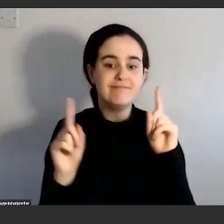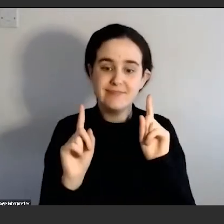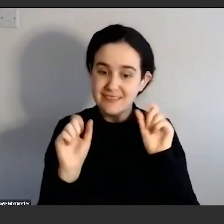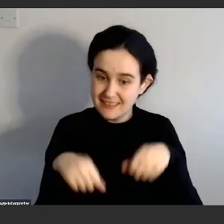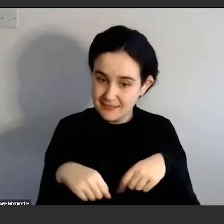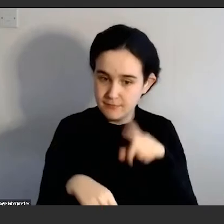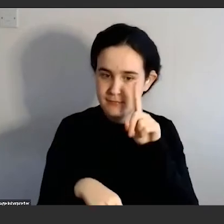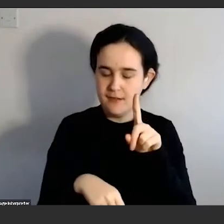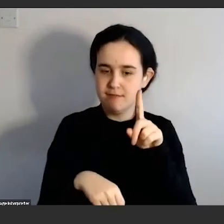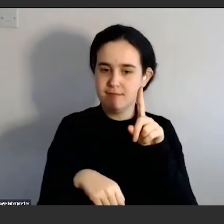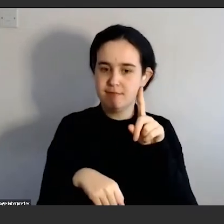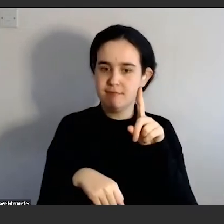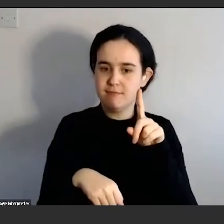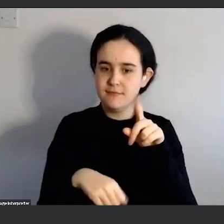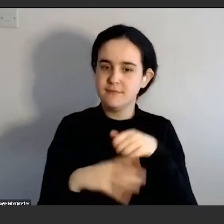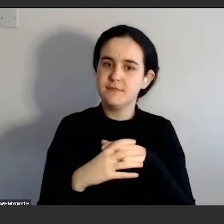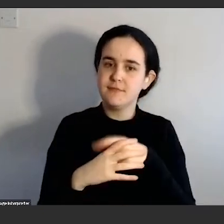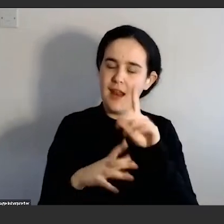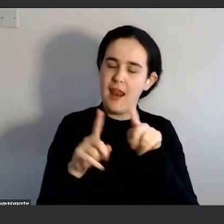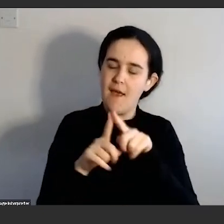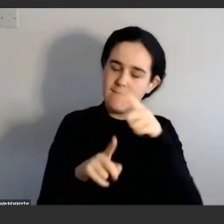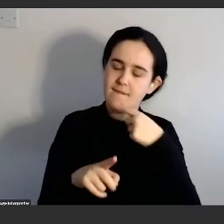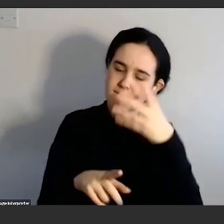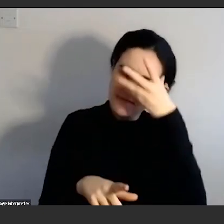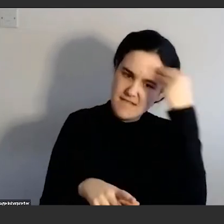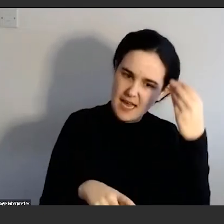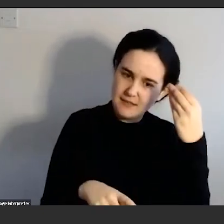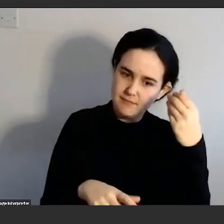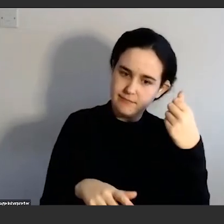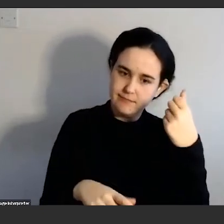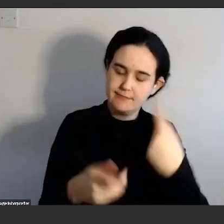most gorgeous voice. Do you think about that? Or are you just